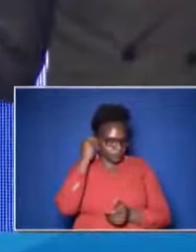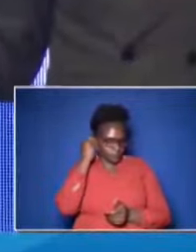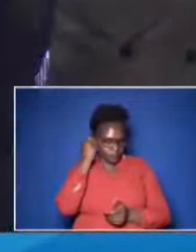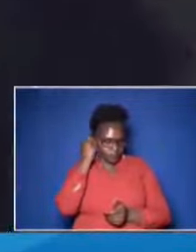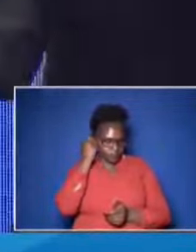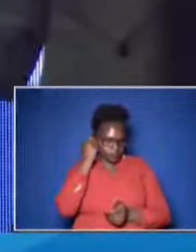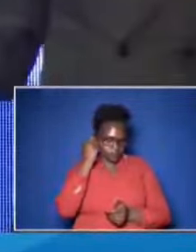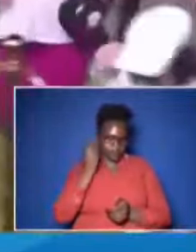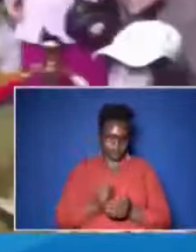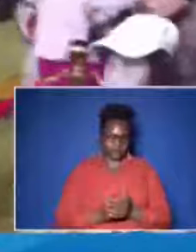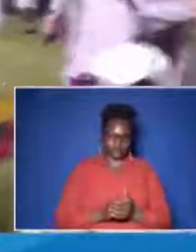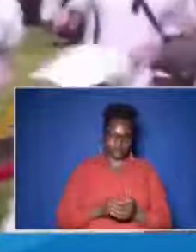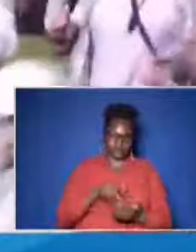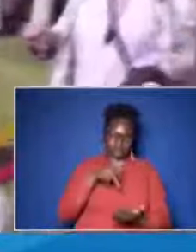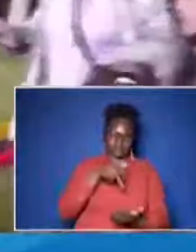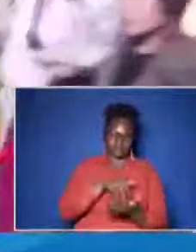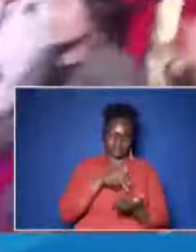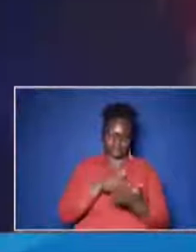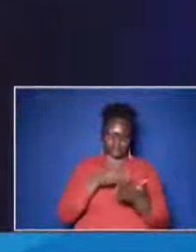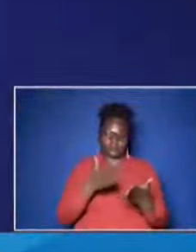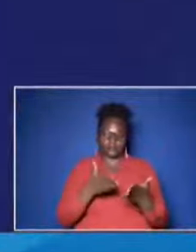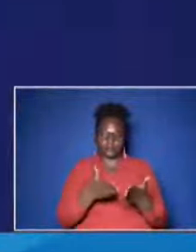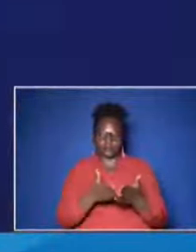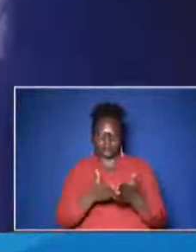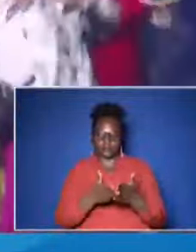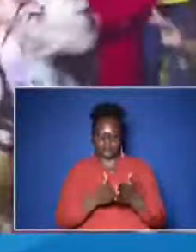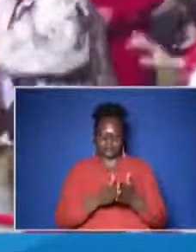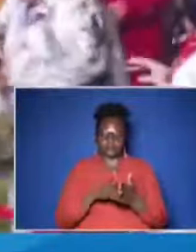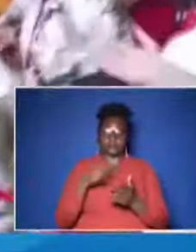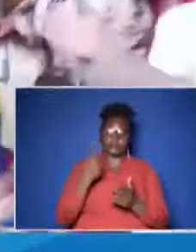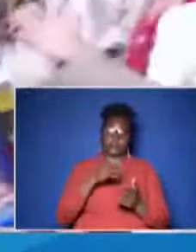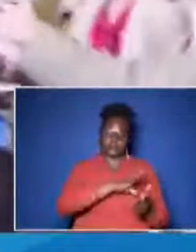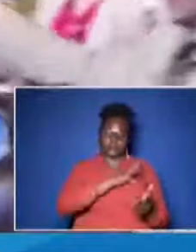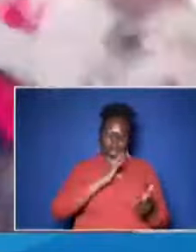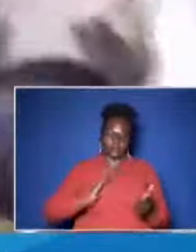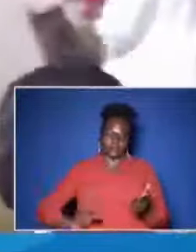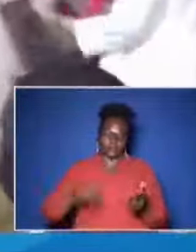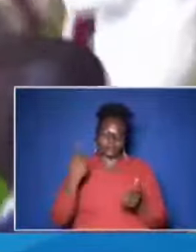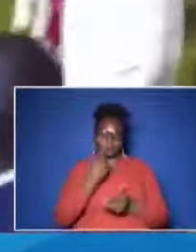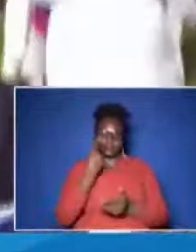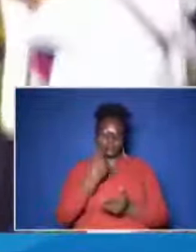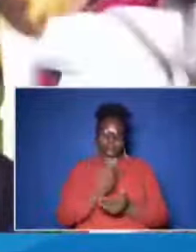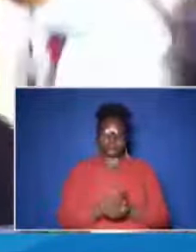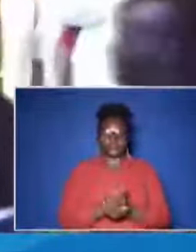here stand right here only the ones that came from